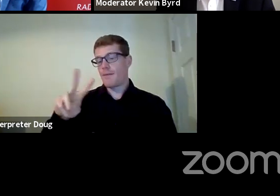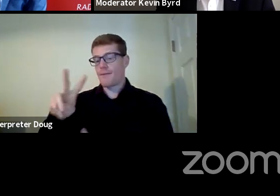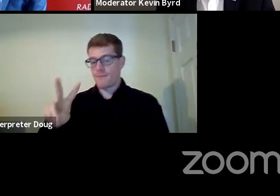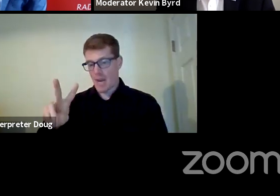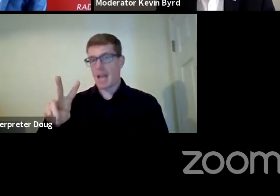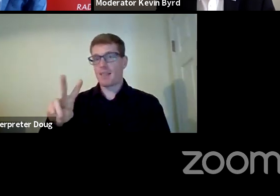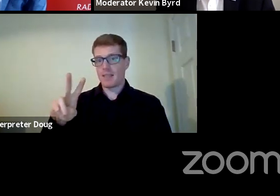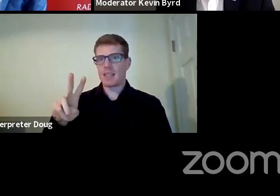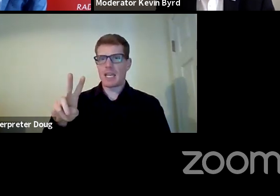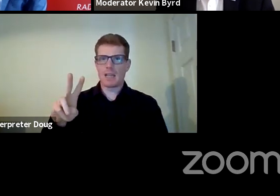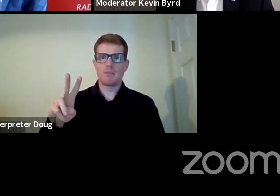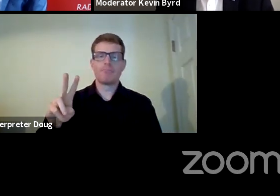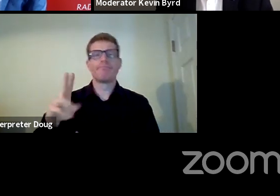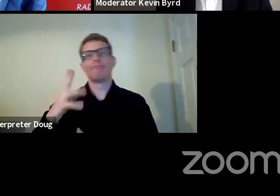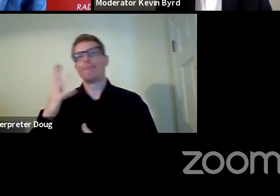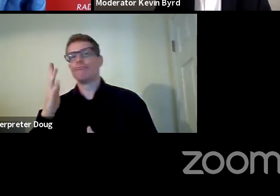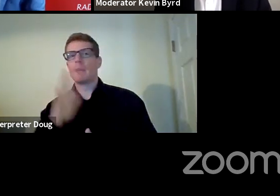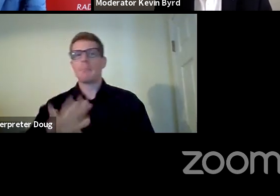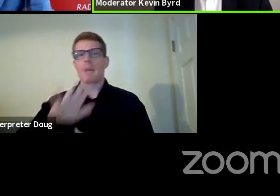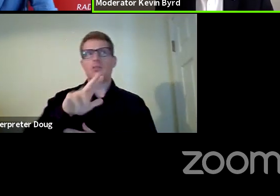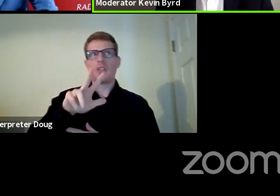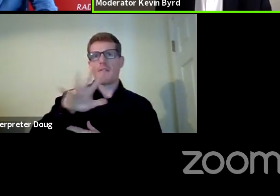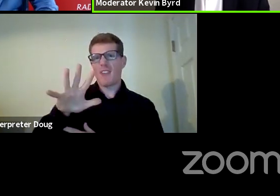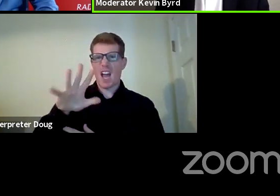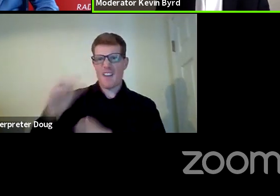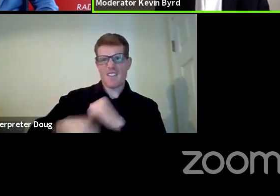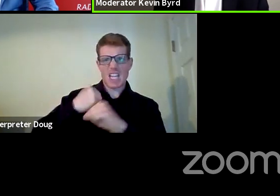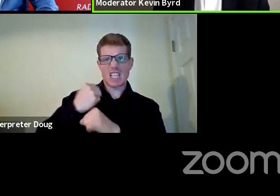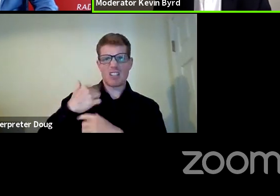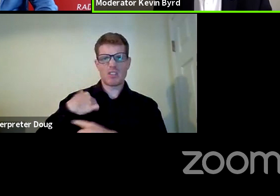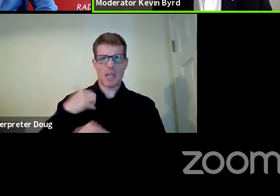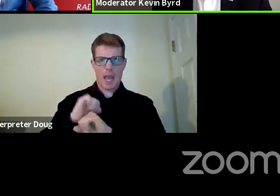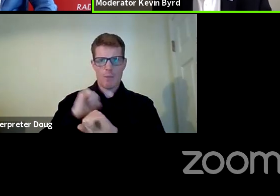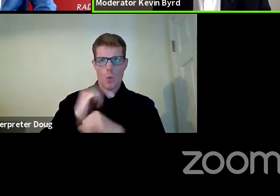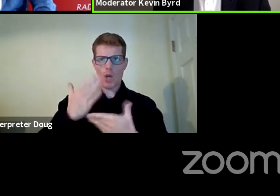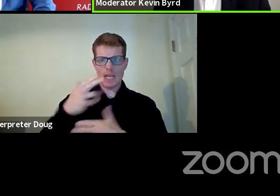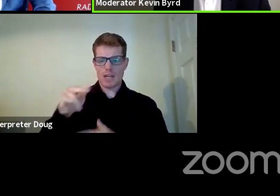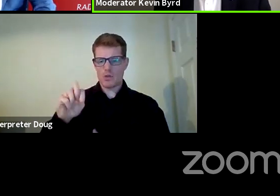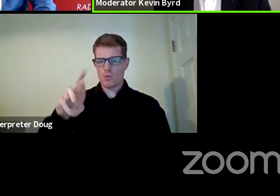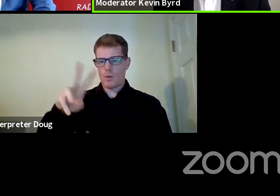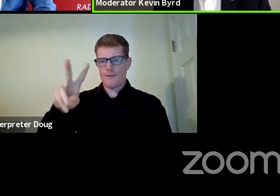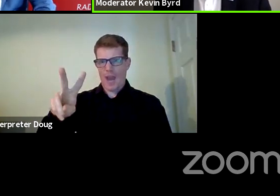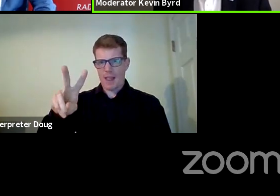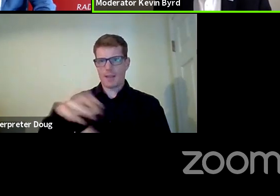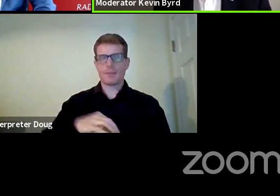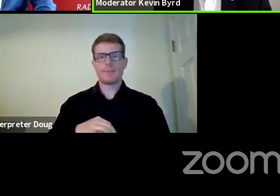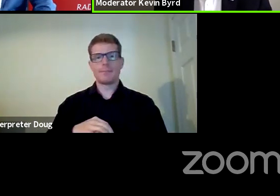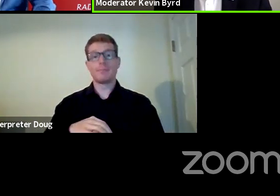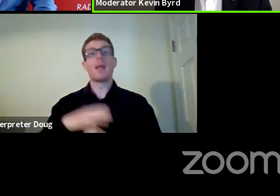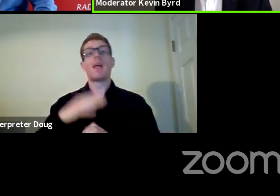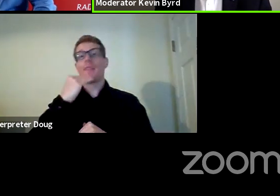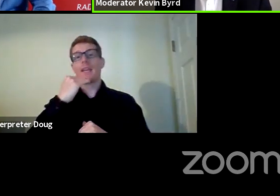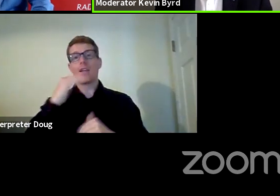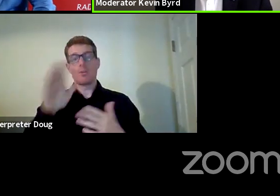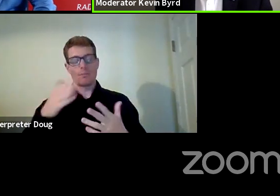So pleased to be here this evening. Thank you. Thank you, President Huber. Next, we have Timothy Sands. He is president of Virginia Tech.